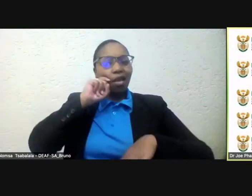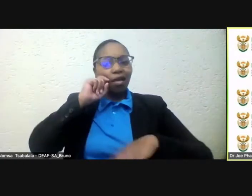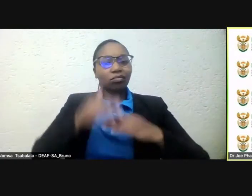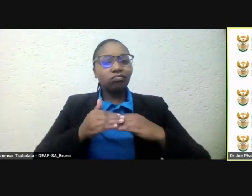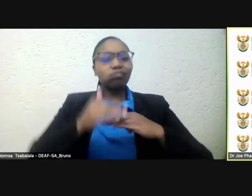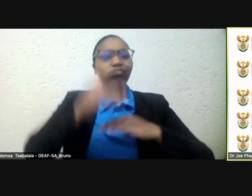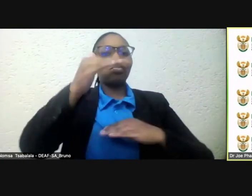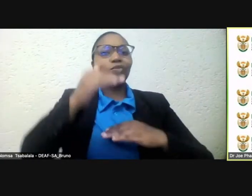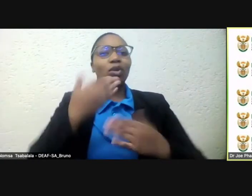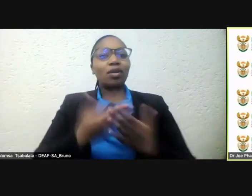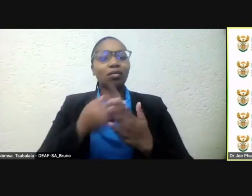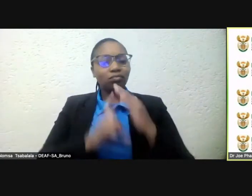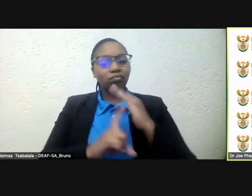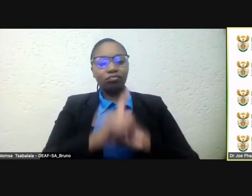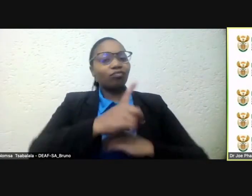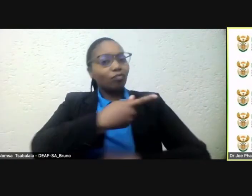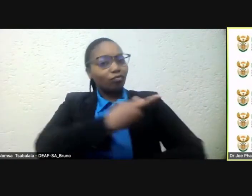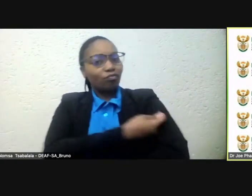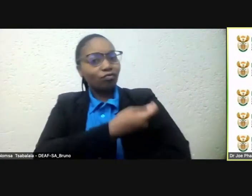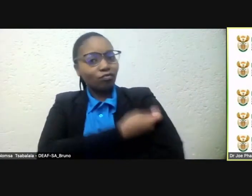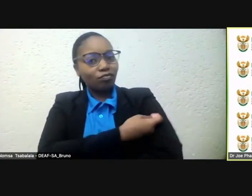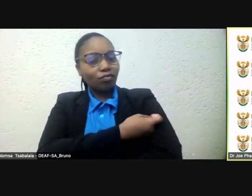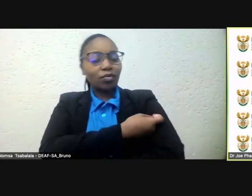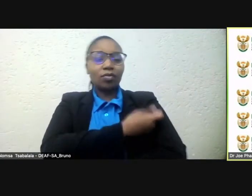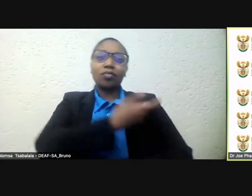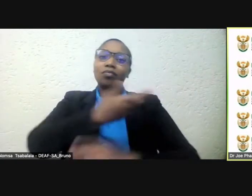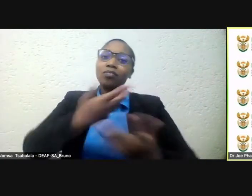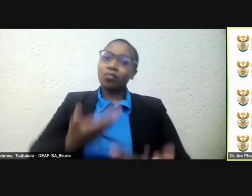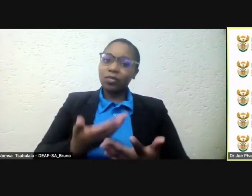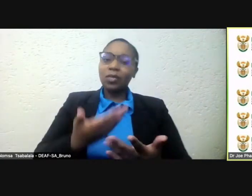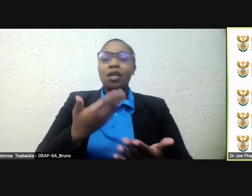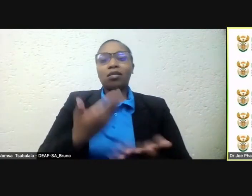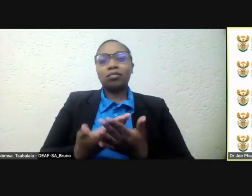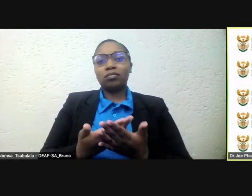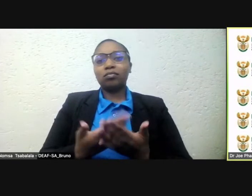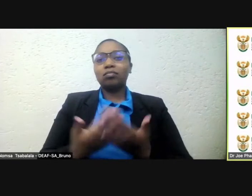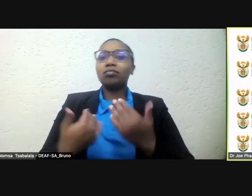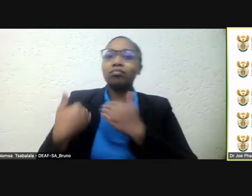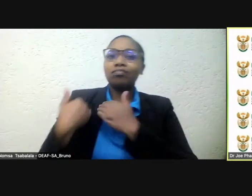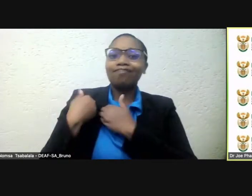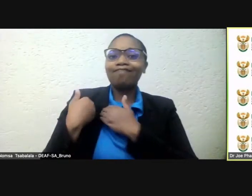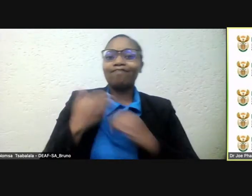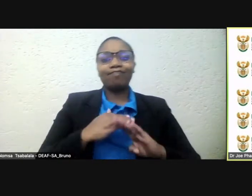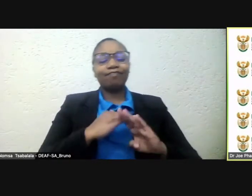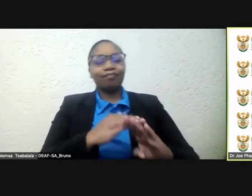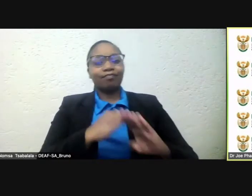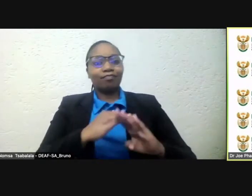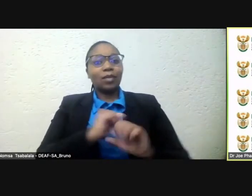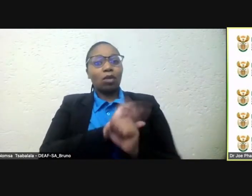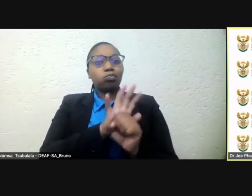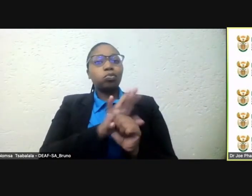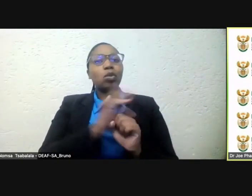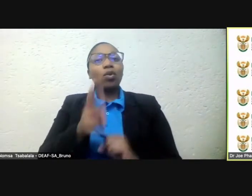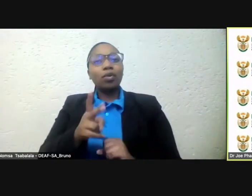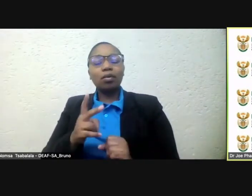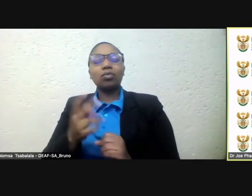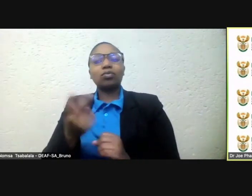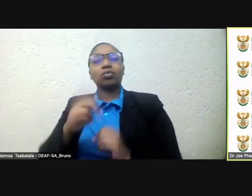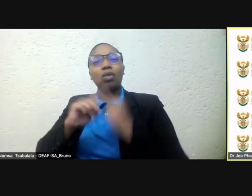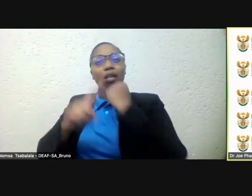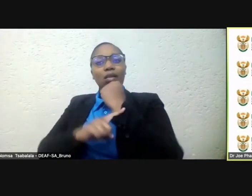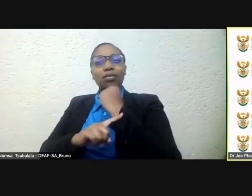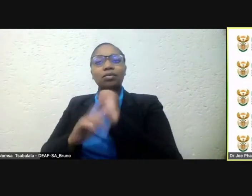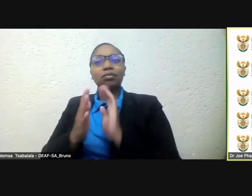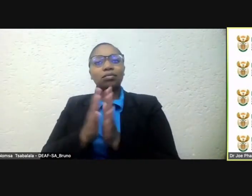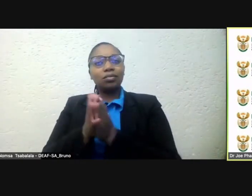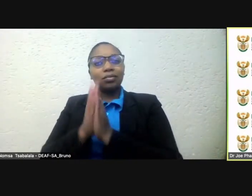nearest vaccination sites to receive our jab. And also, again, lastly, just to call on those who have had